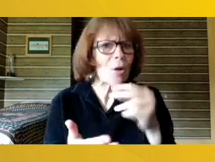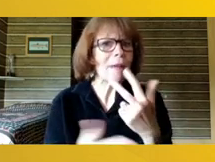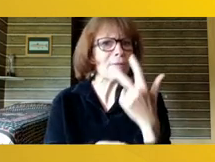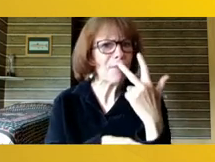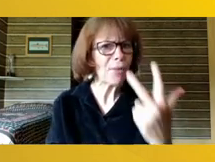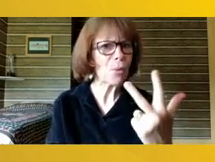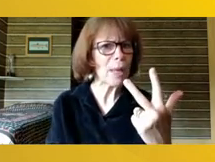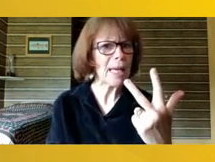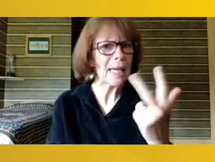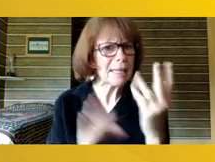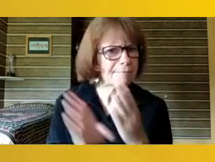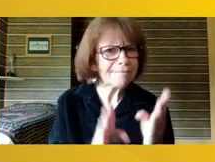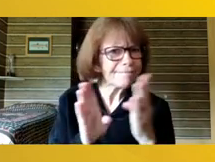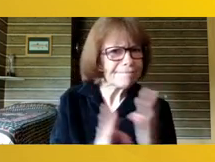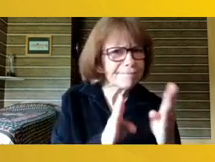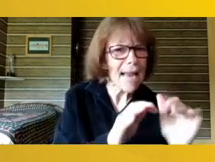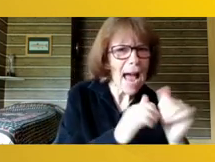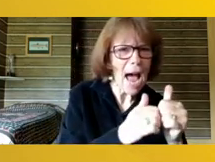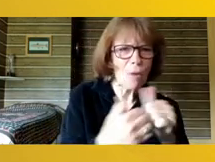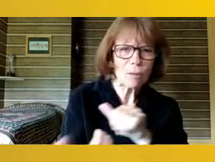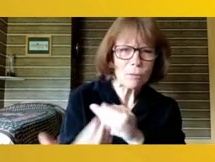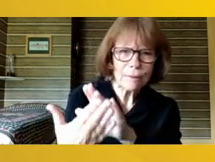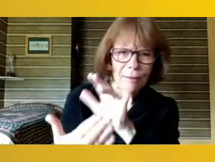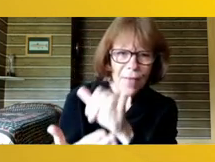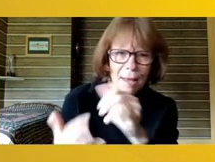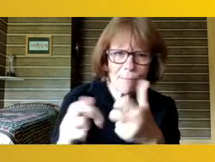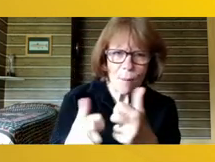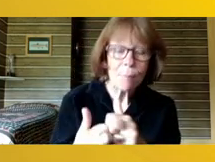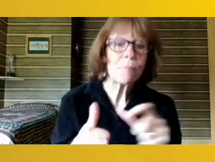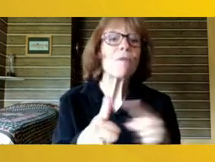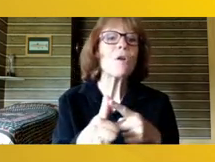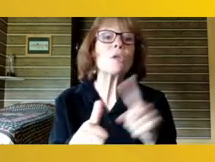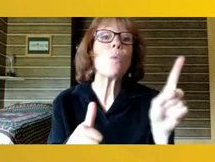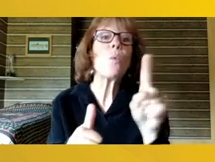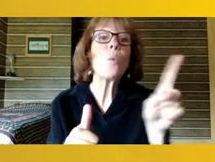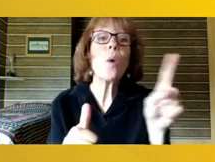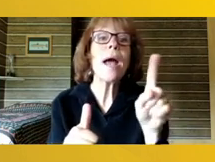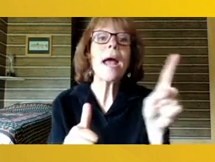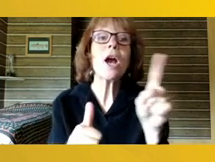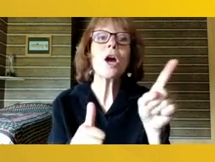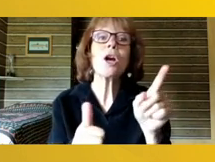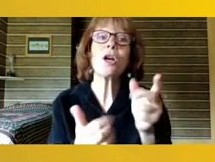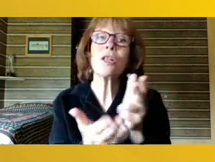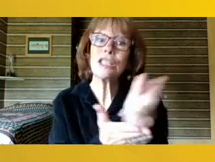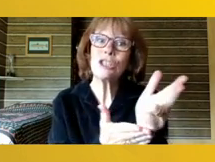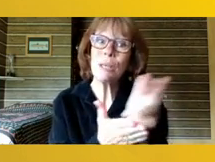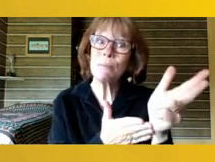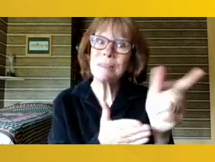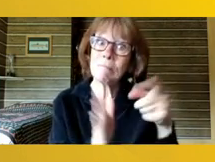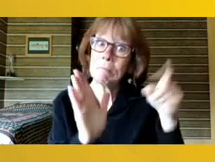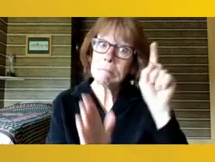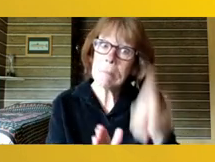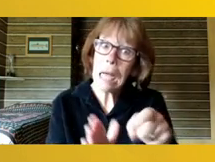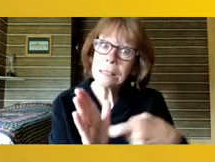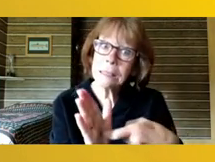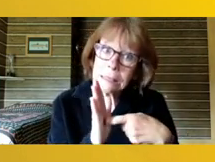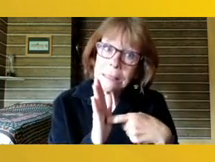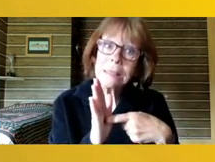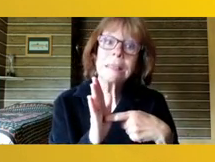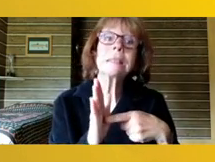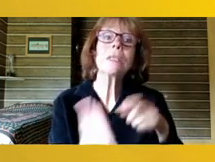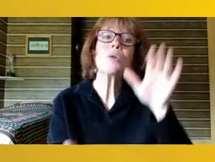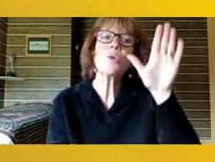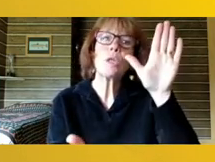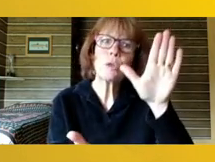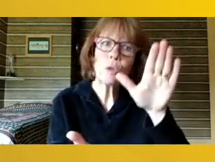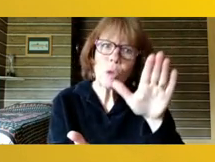problem. First, they learn about creating areas where ships are required or recommended to move at slower speeds. And we're